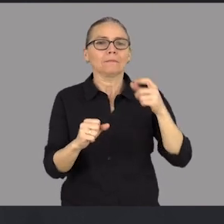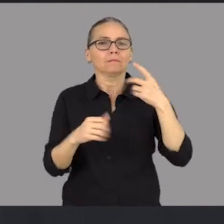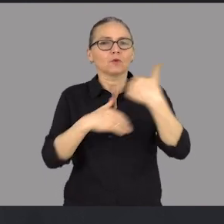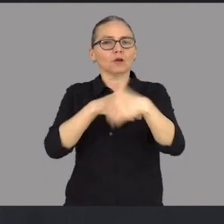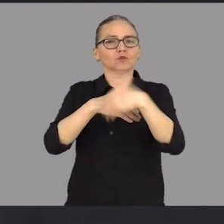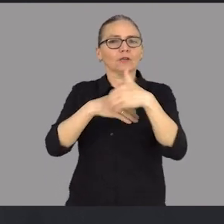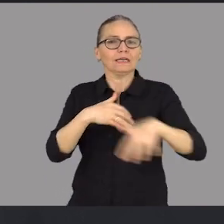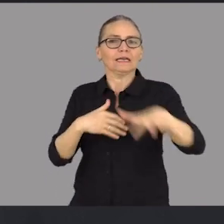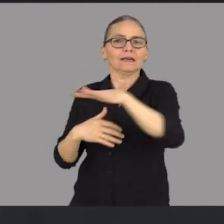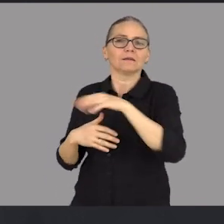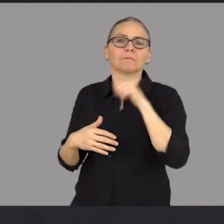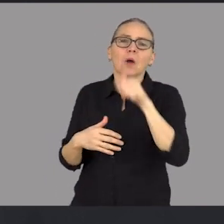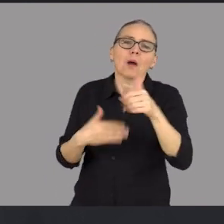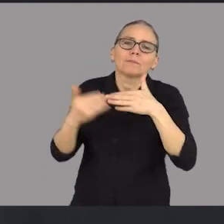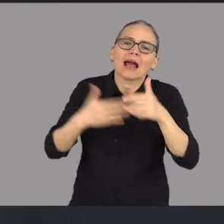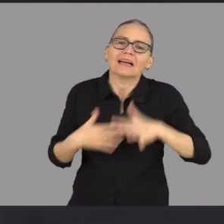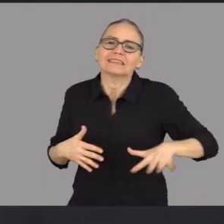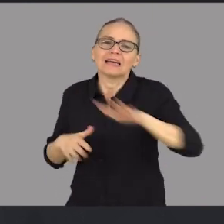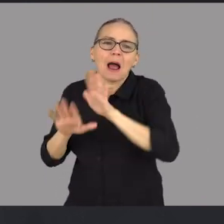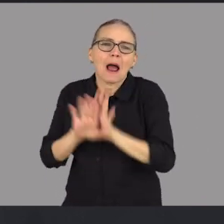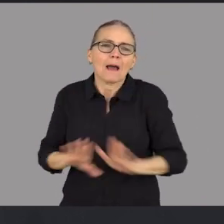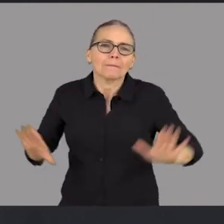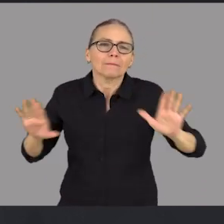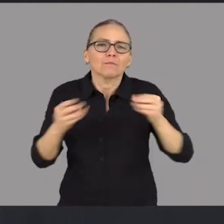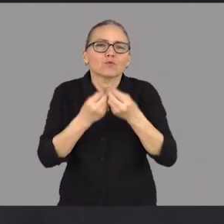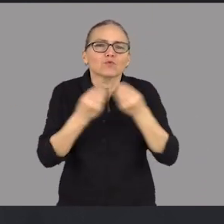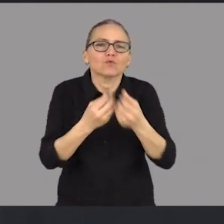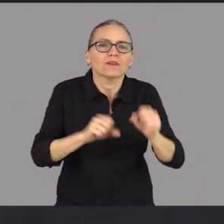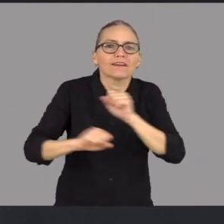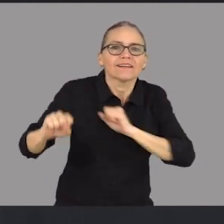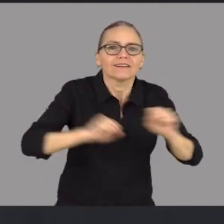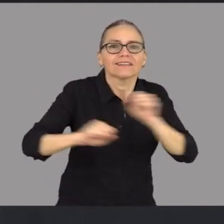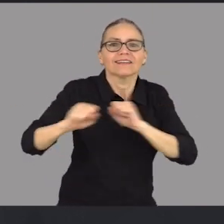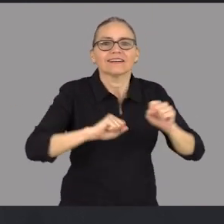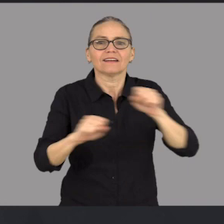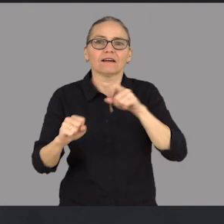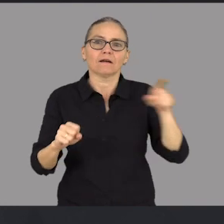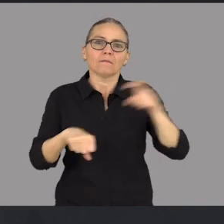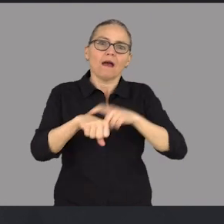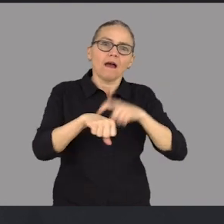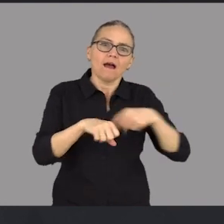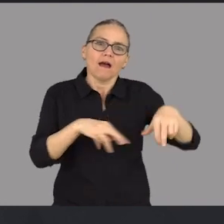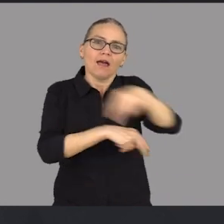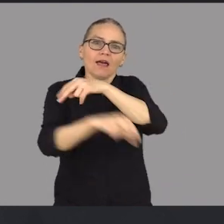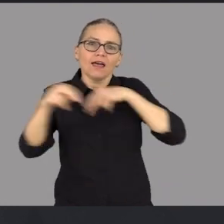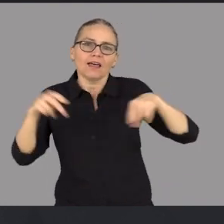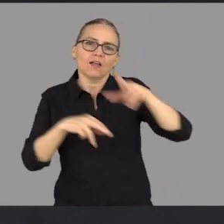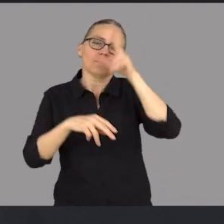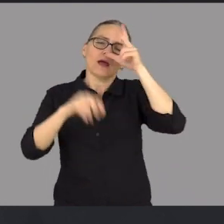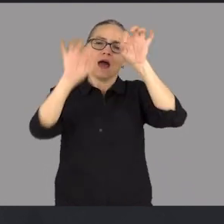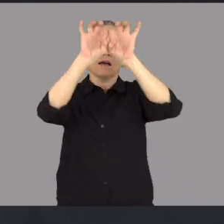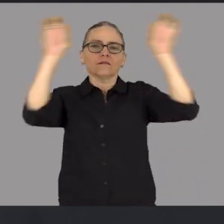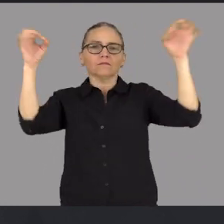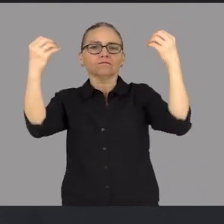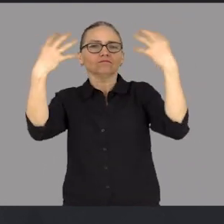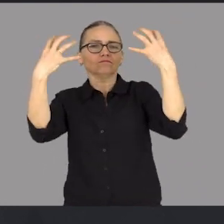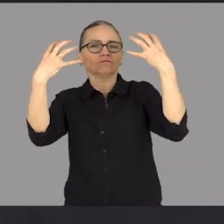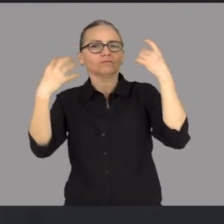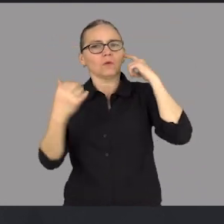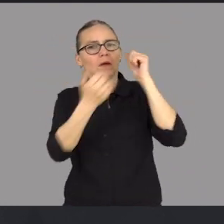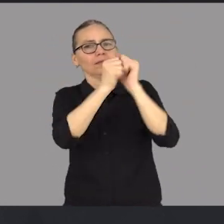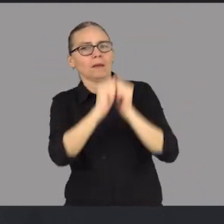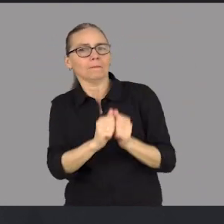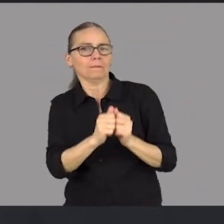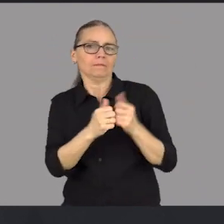We've got fluorescent lights. So one of the accommodations we did with her is that she does wear sometimes just one